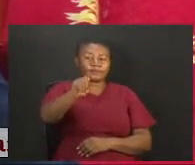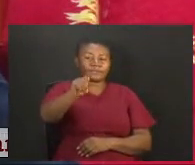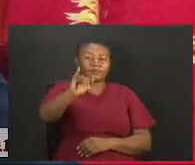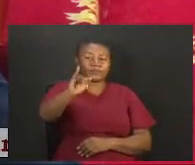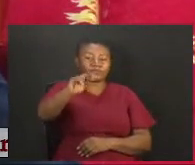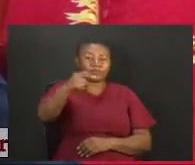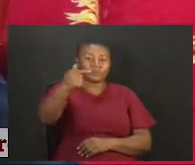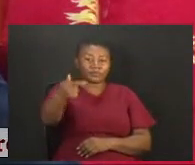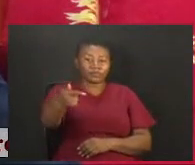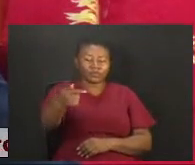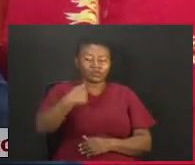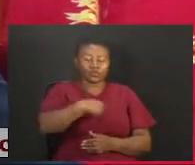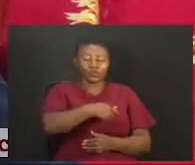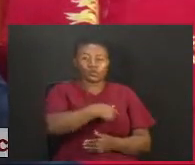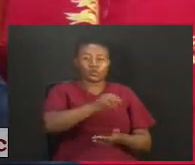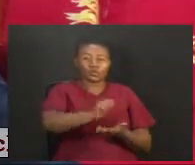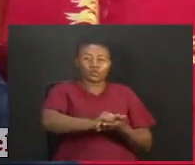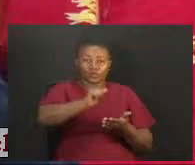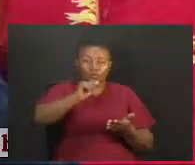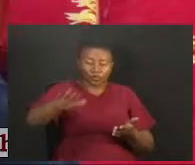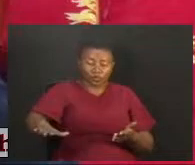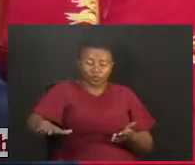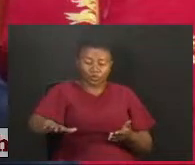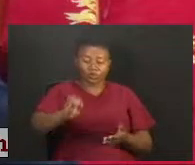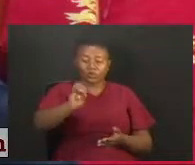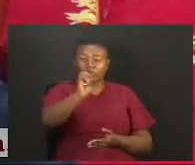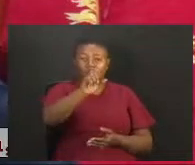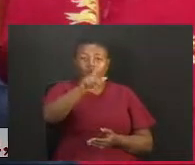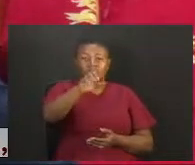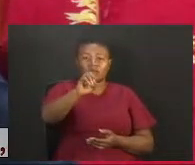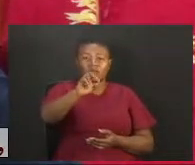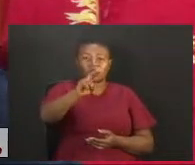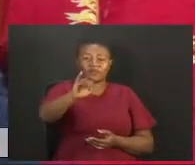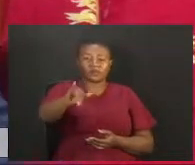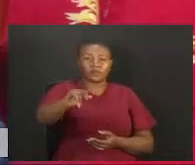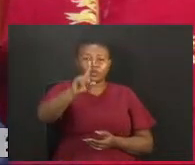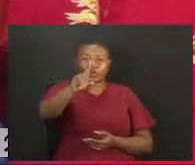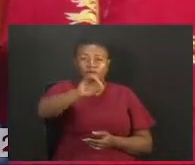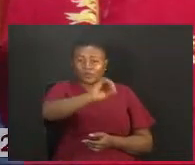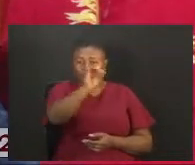We will abolish the electronic transfer levy, e-levy, of 1%.